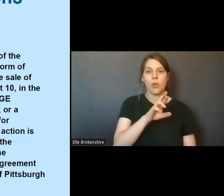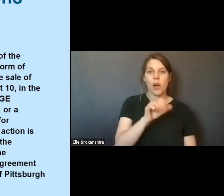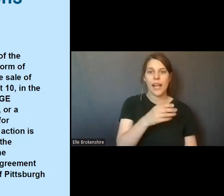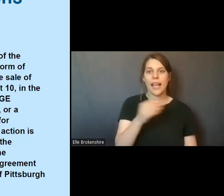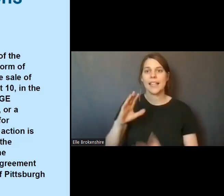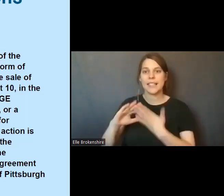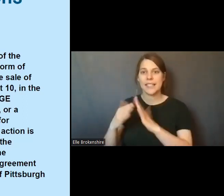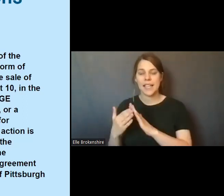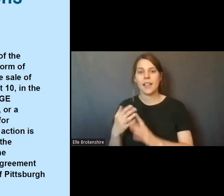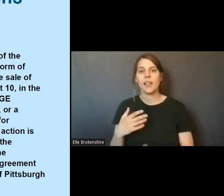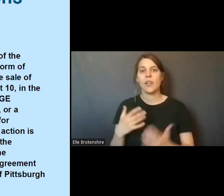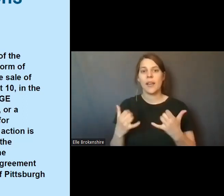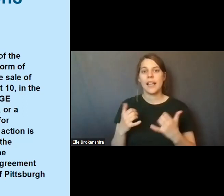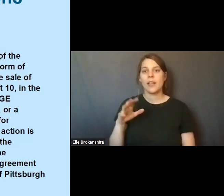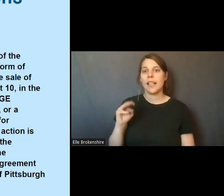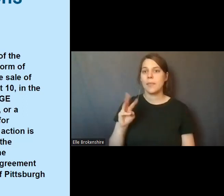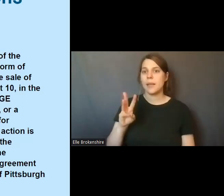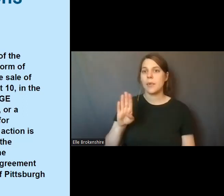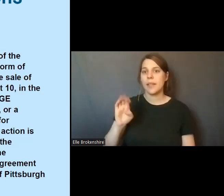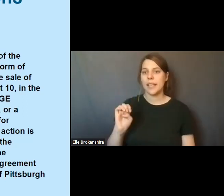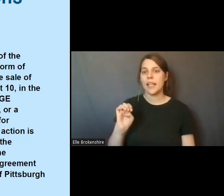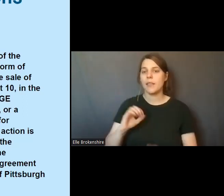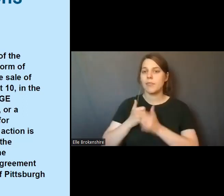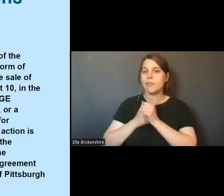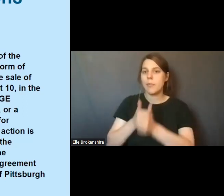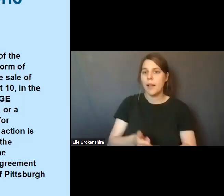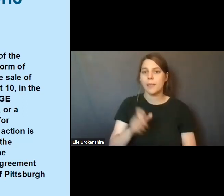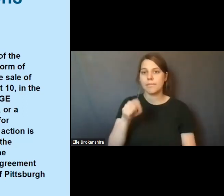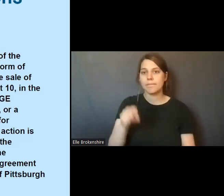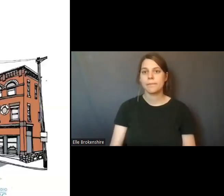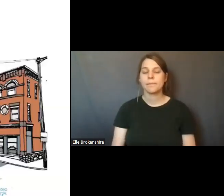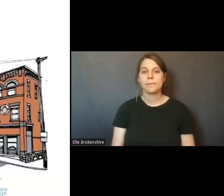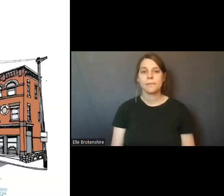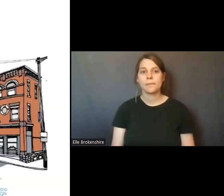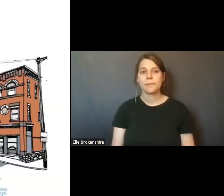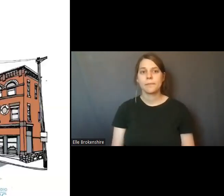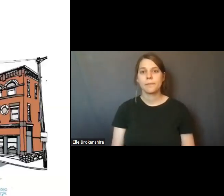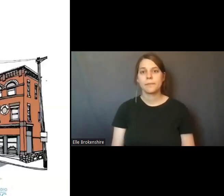far MWBE compliant. Next slide, please.